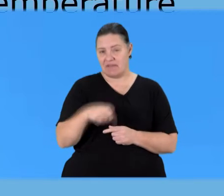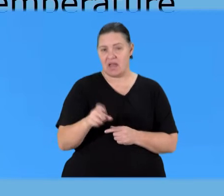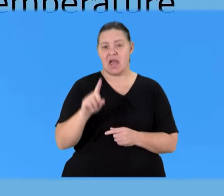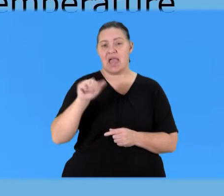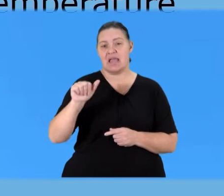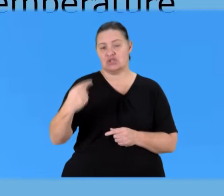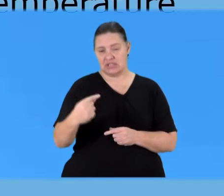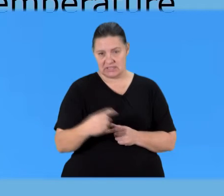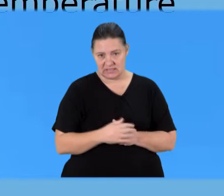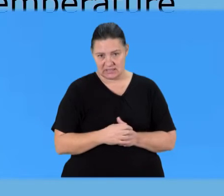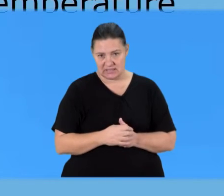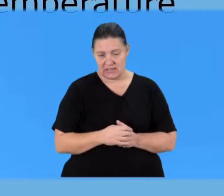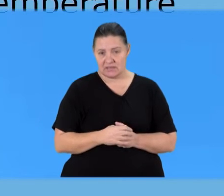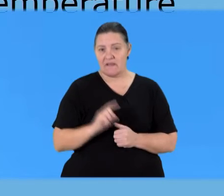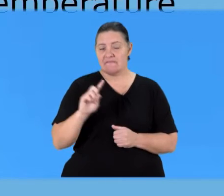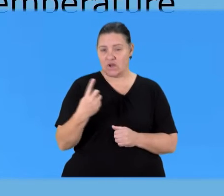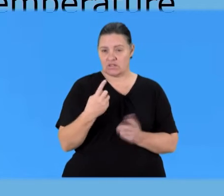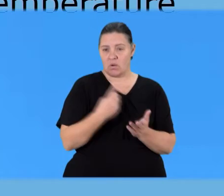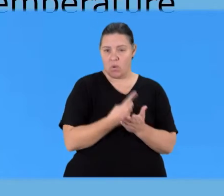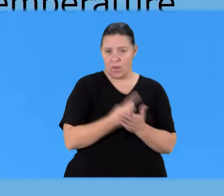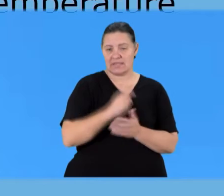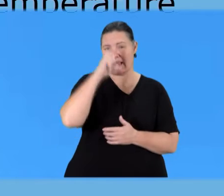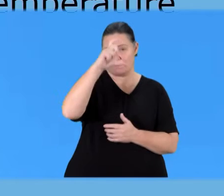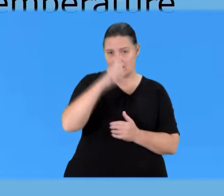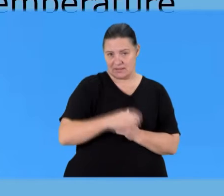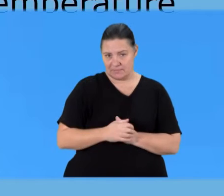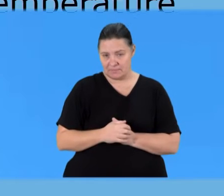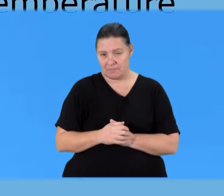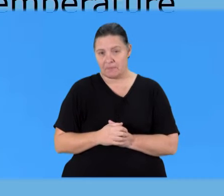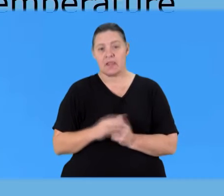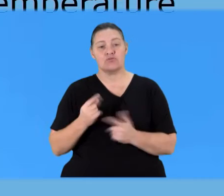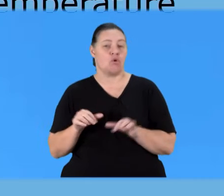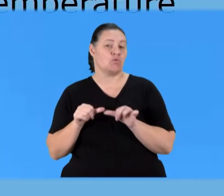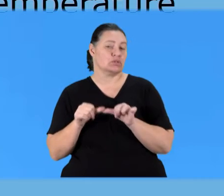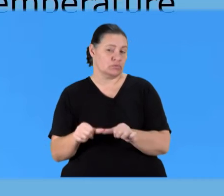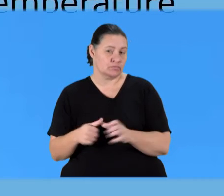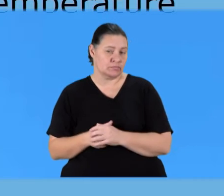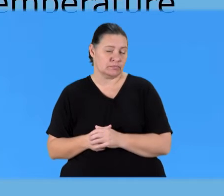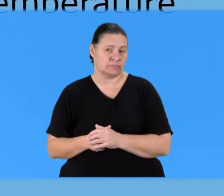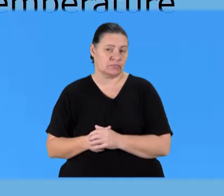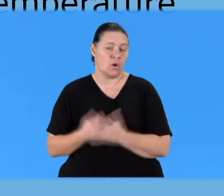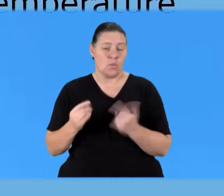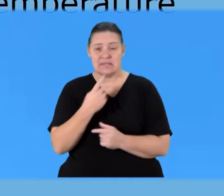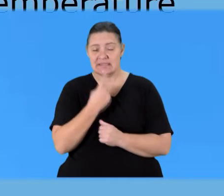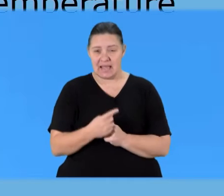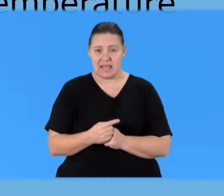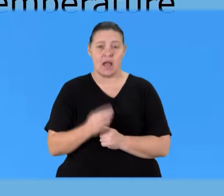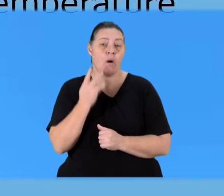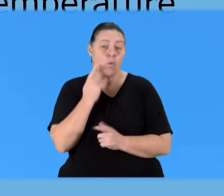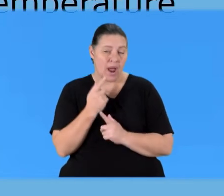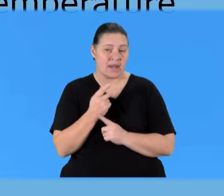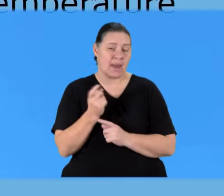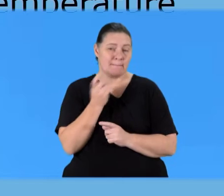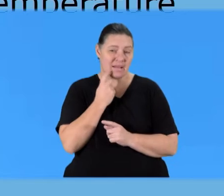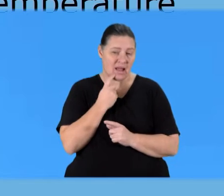for silver, it is Ag. Remember, the first letter is always capitalized. So to continue, we are then saying